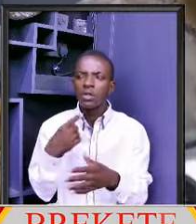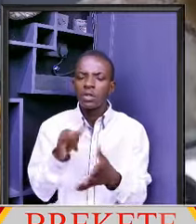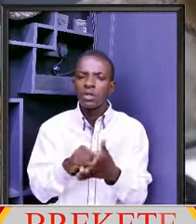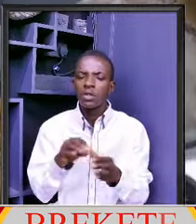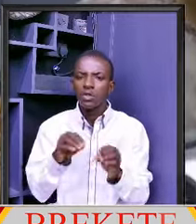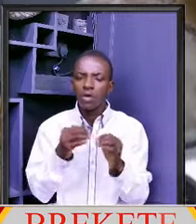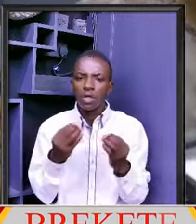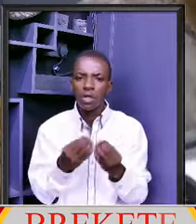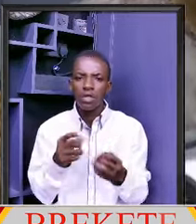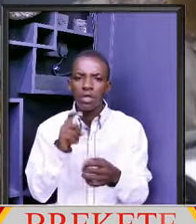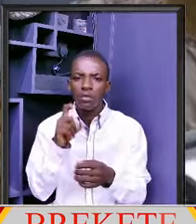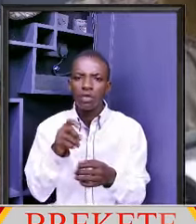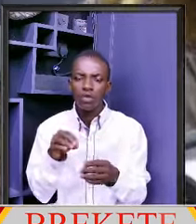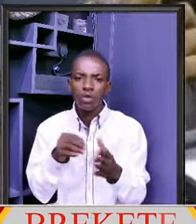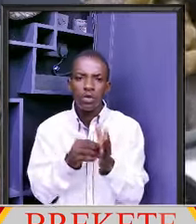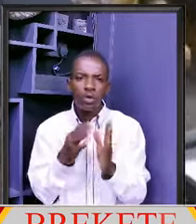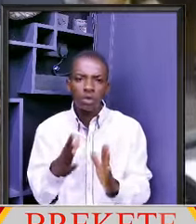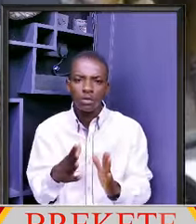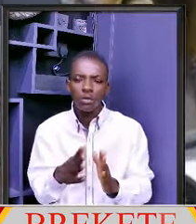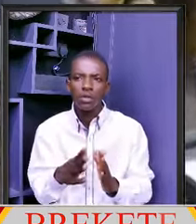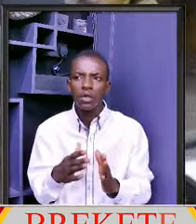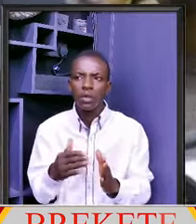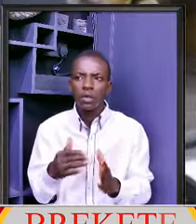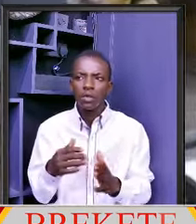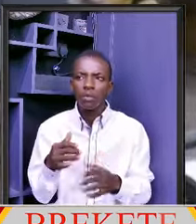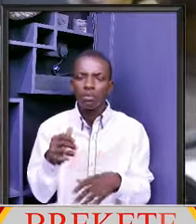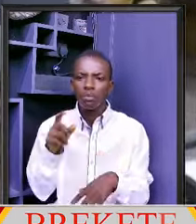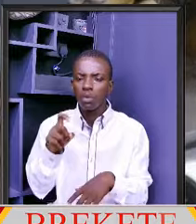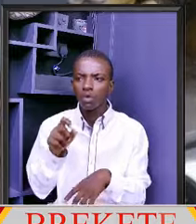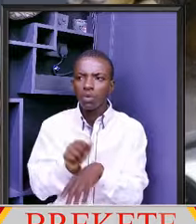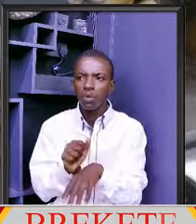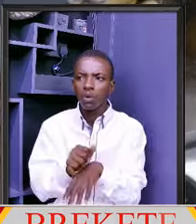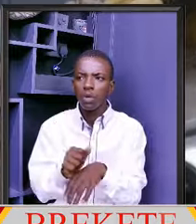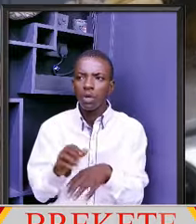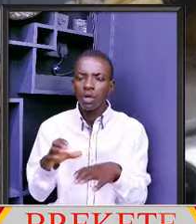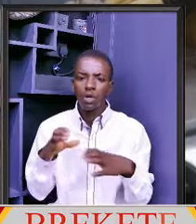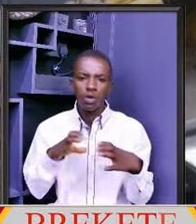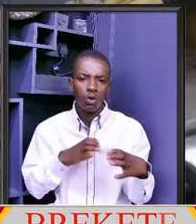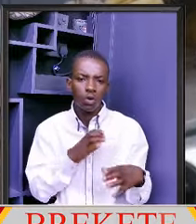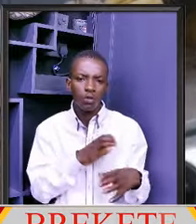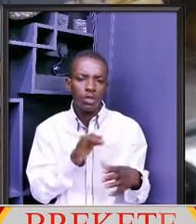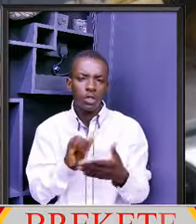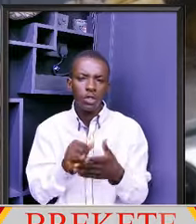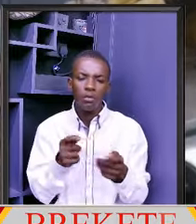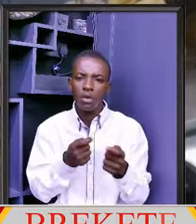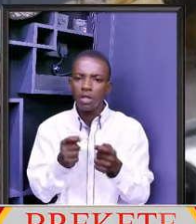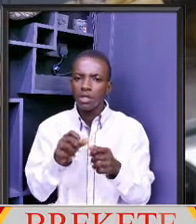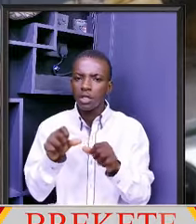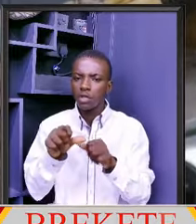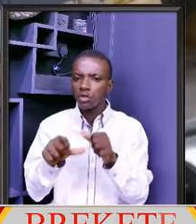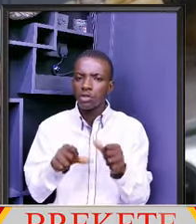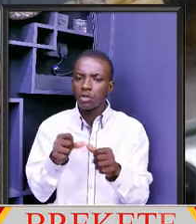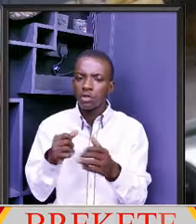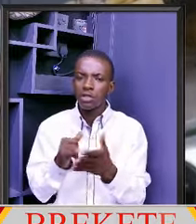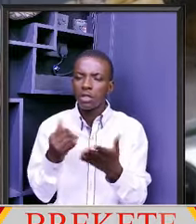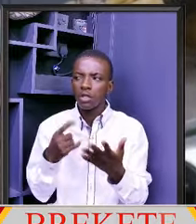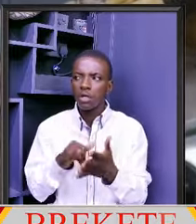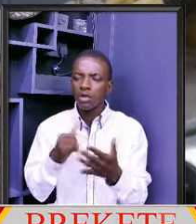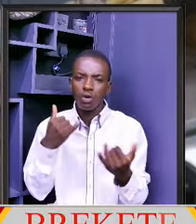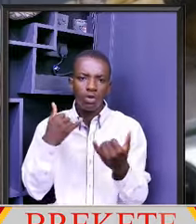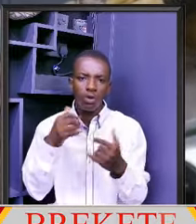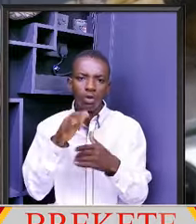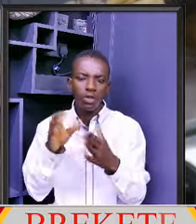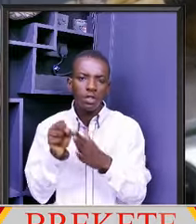if there is organization, there must be the owners. Mm-hmm. And there must be working committee who are managing the association. Now you call all